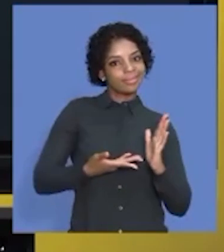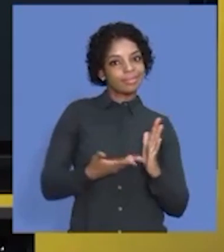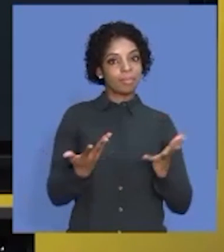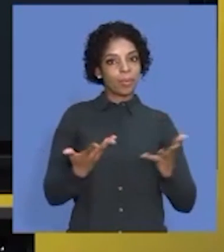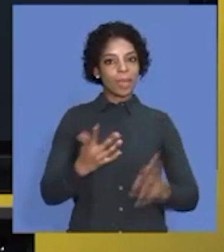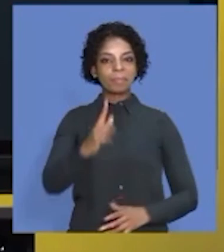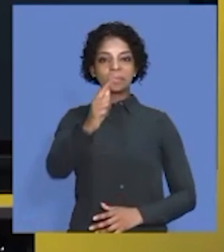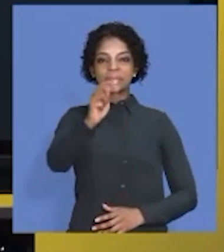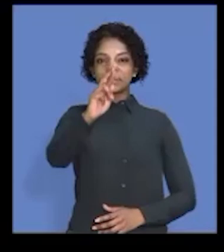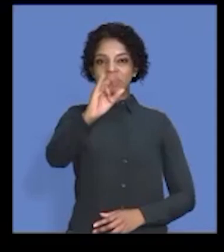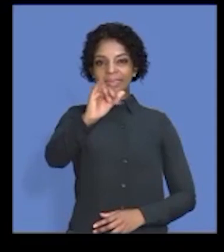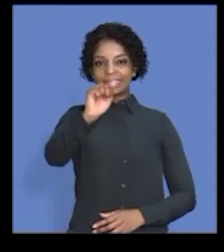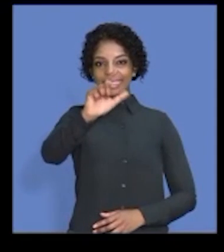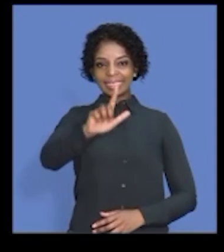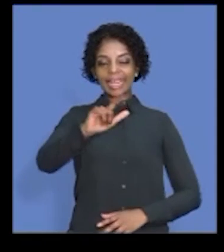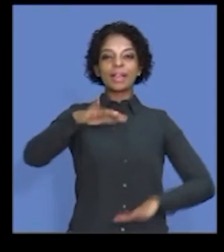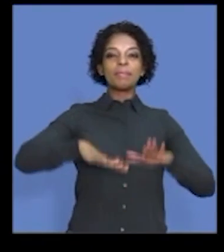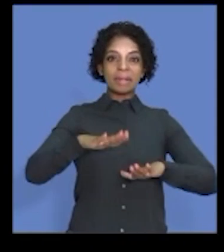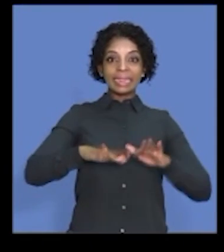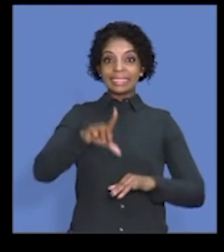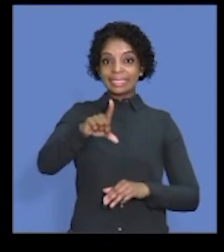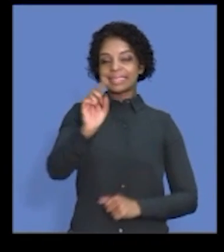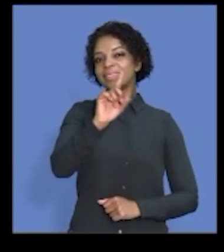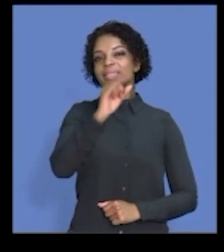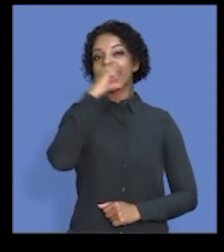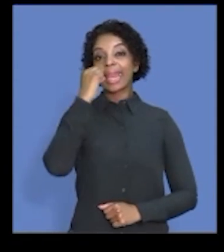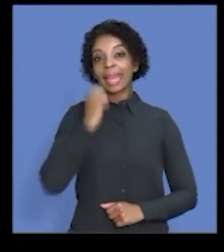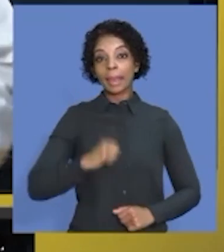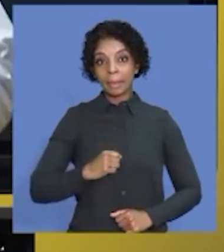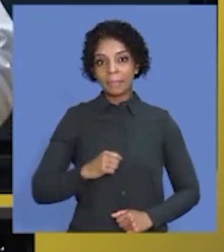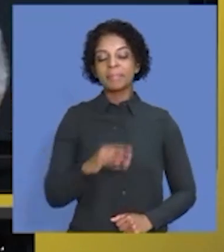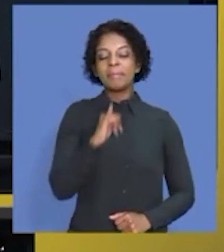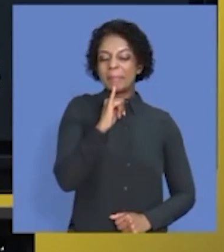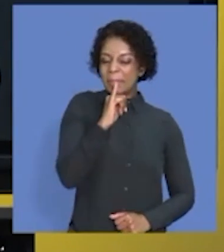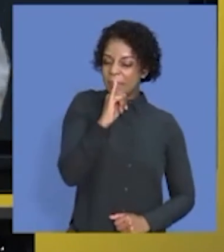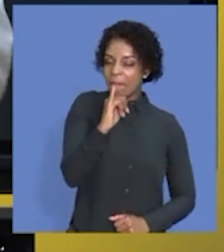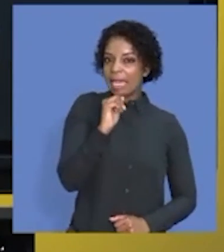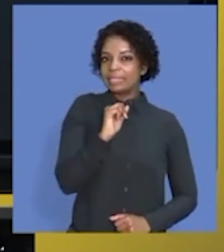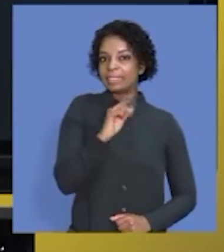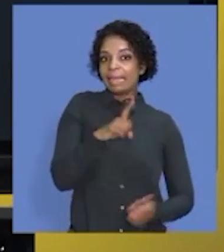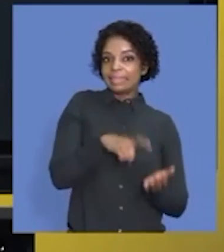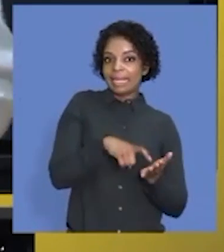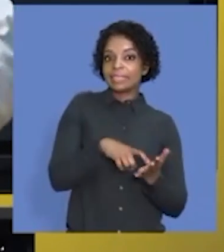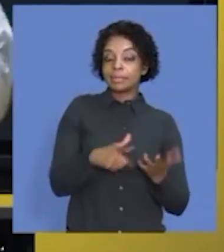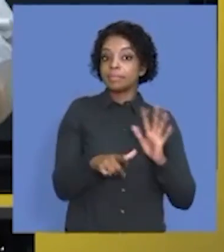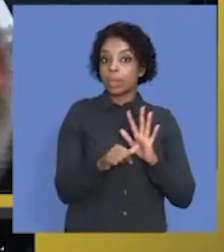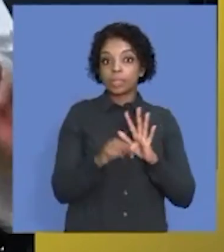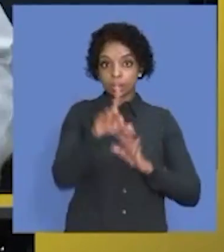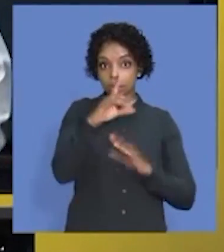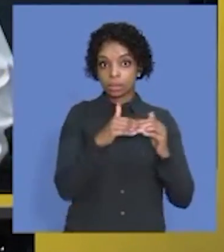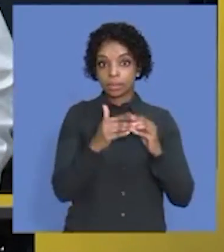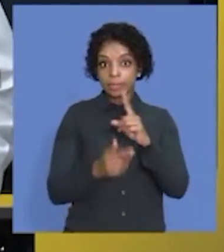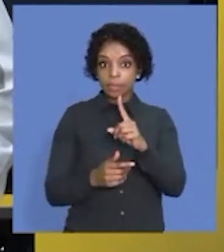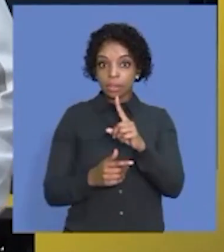is called bad debts. Now, please guys, this is important. Bad debts is a